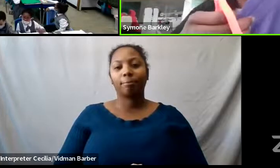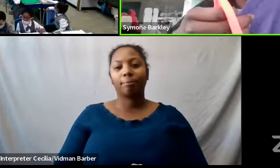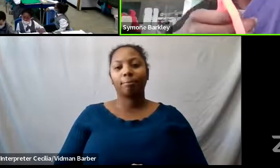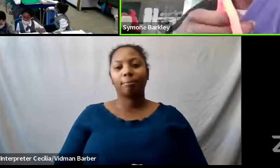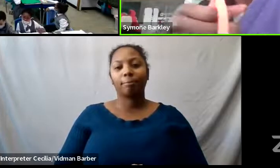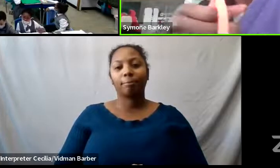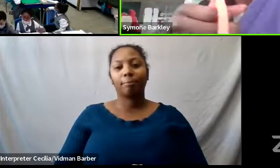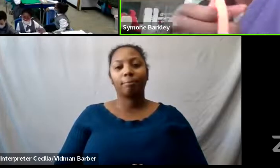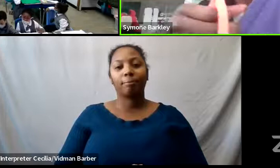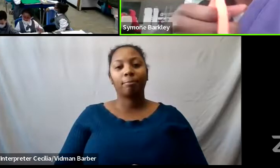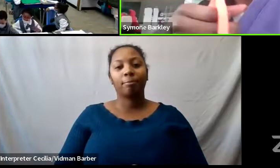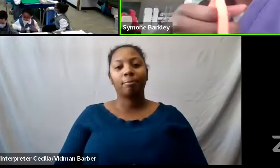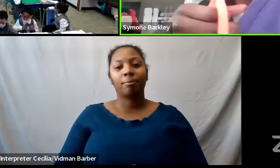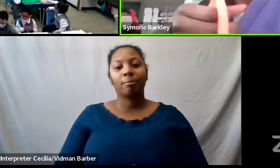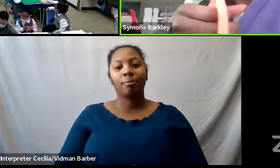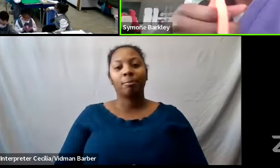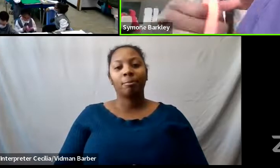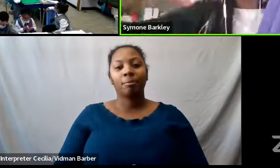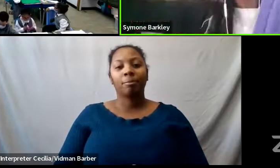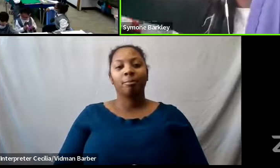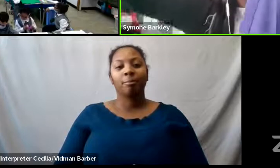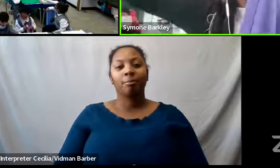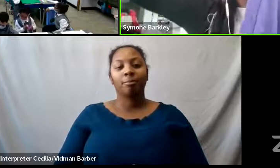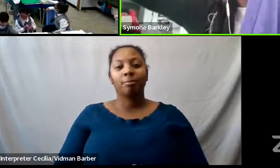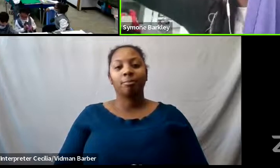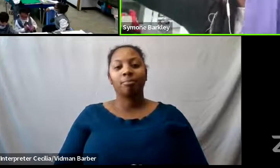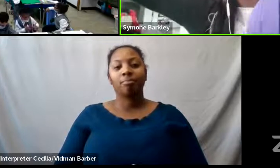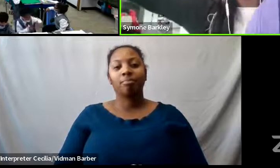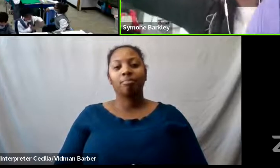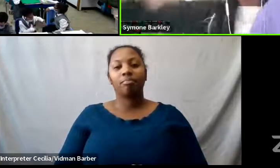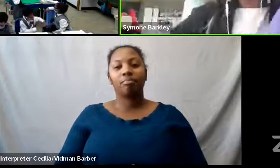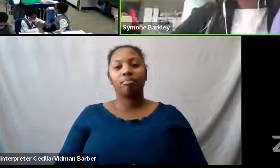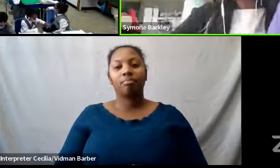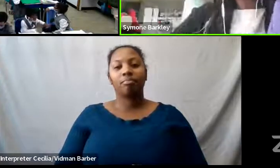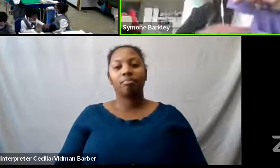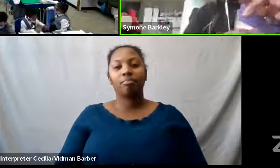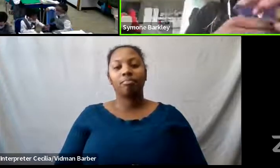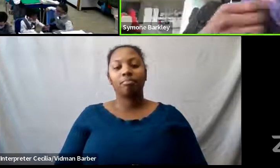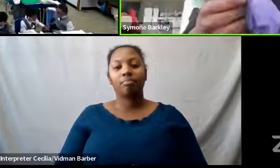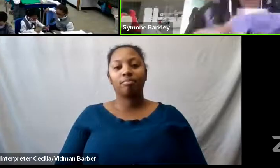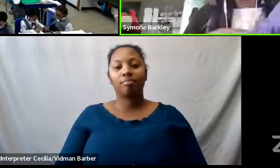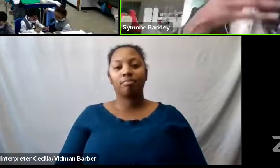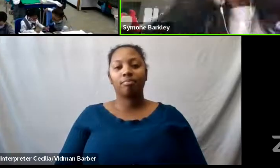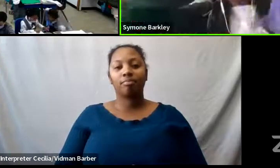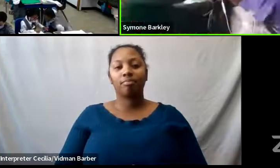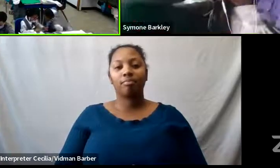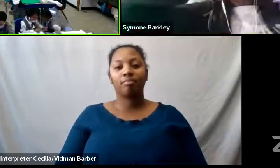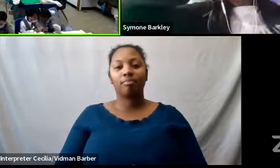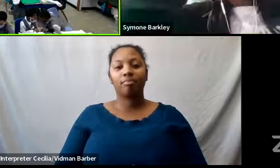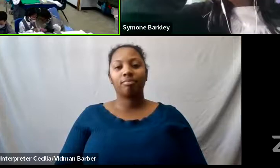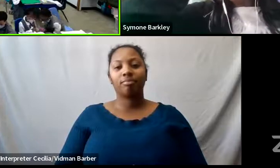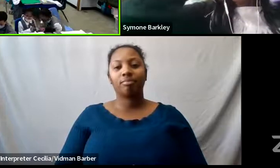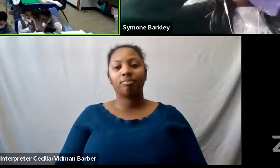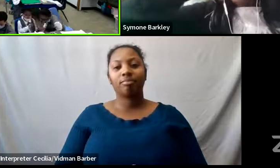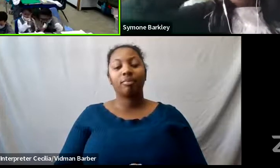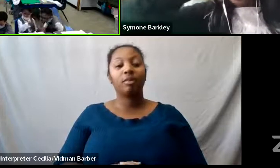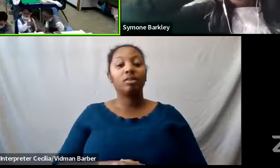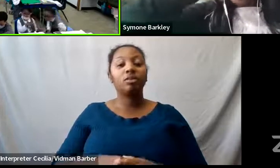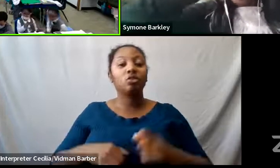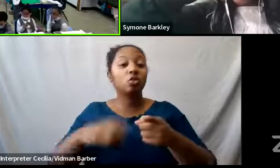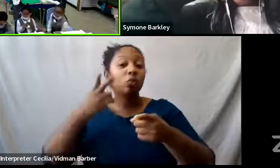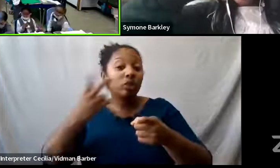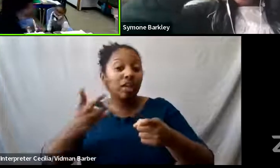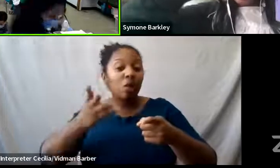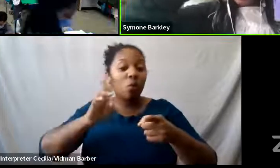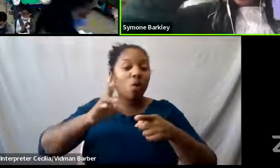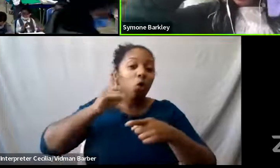And I'm just showing you here so you can see what it looks like. So you're in, it's gonna kind of look like this. You see